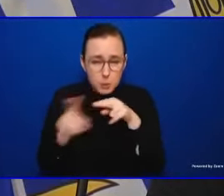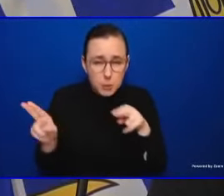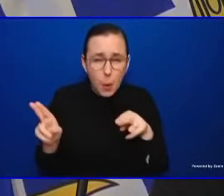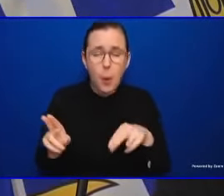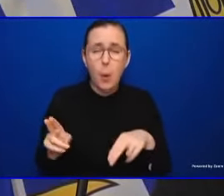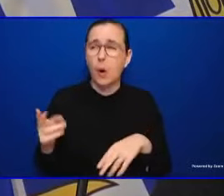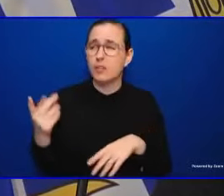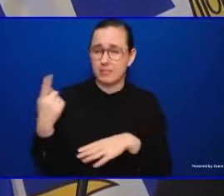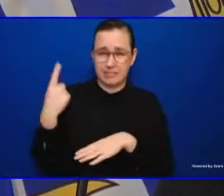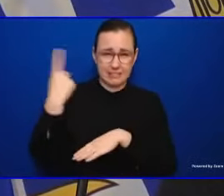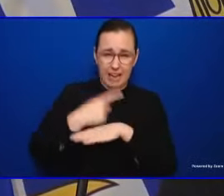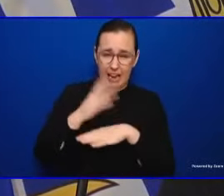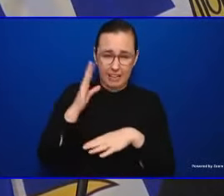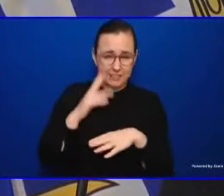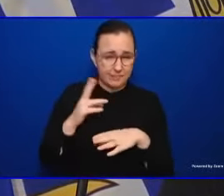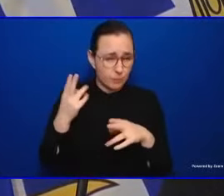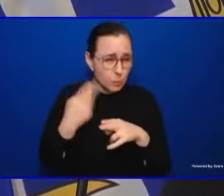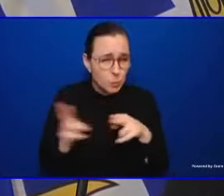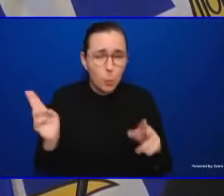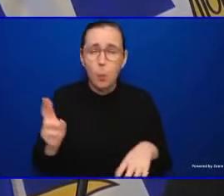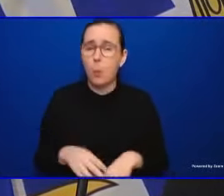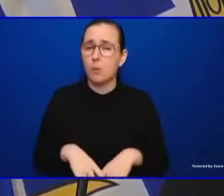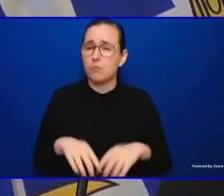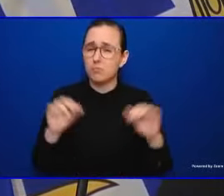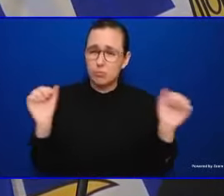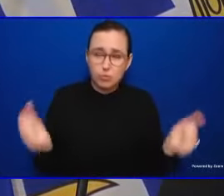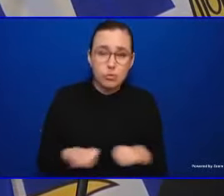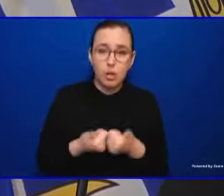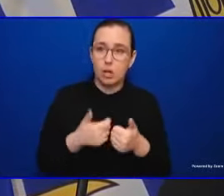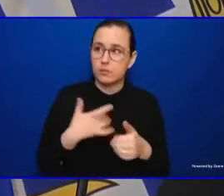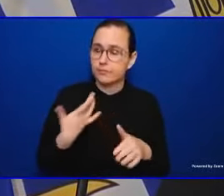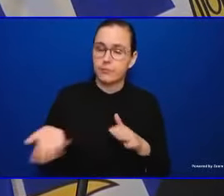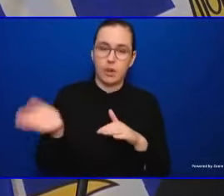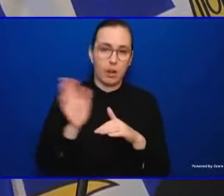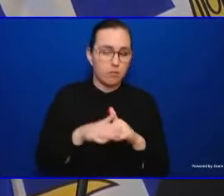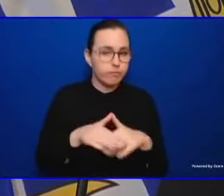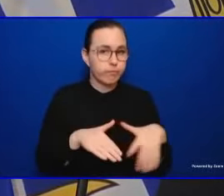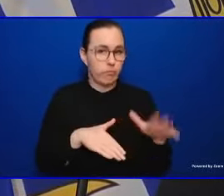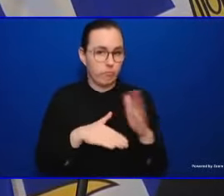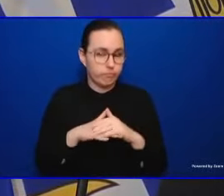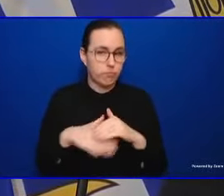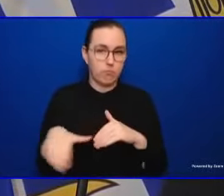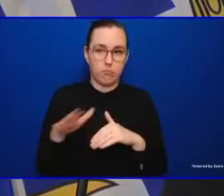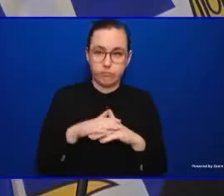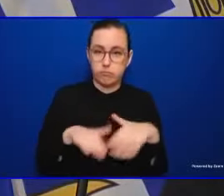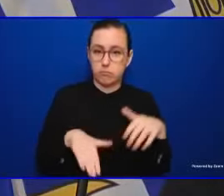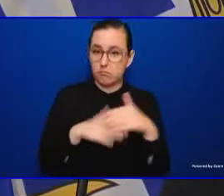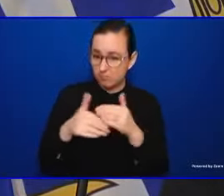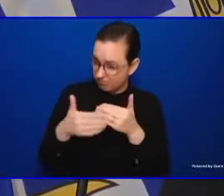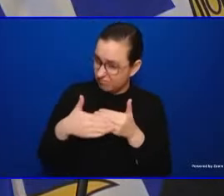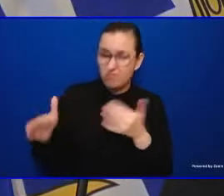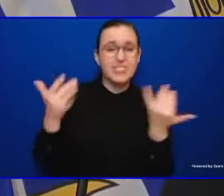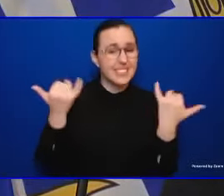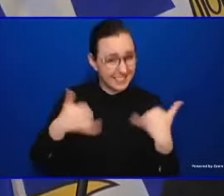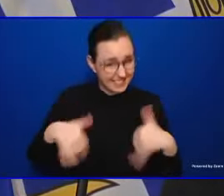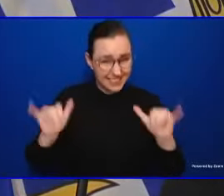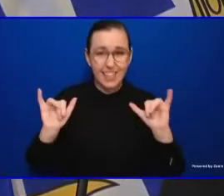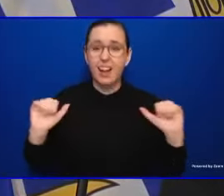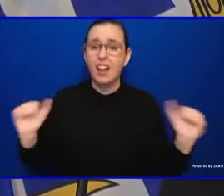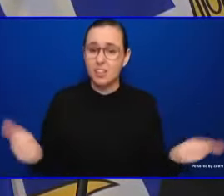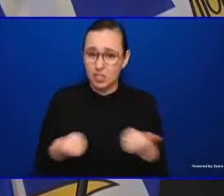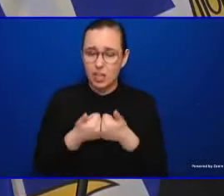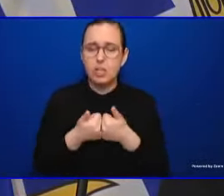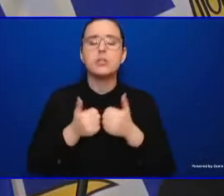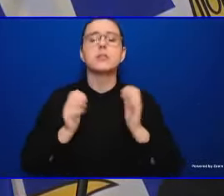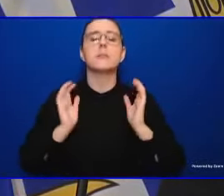you to find that optimism and hope that we have, that we're going through this together. We have the tools that we know